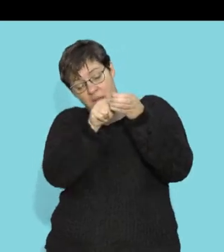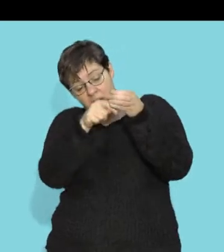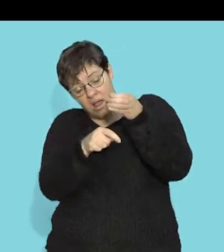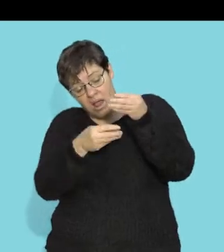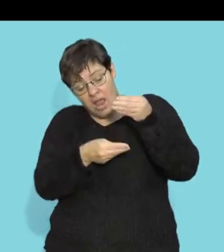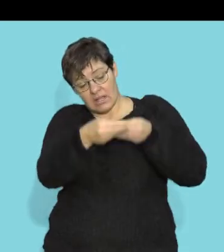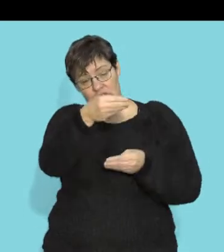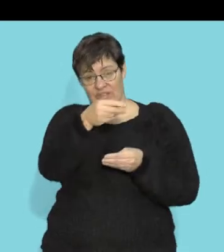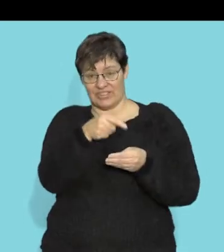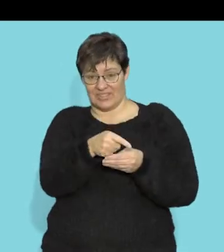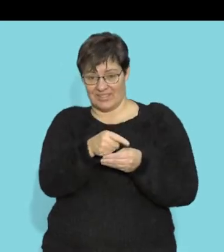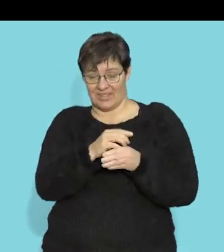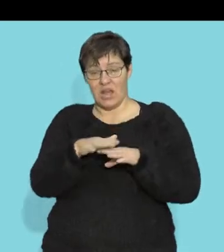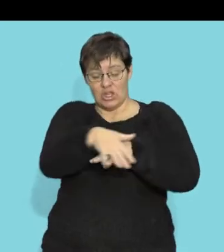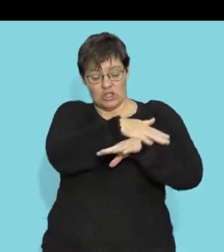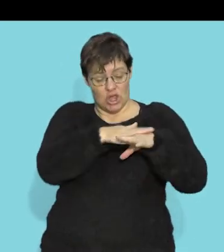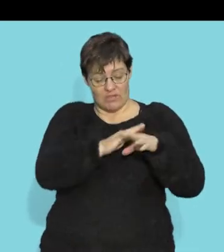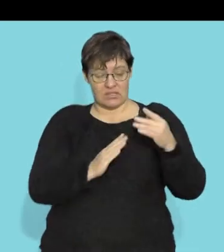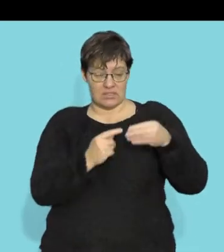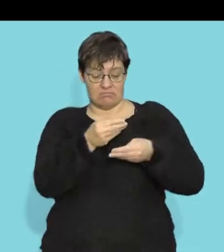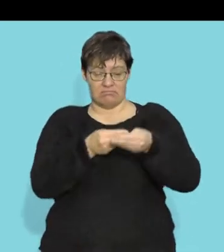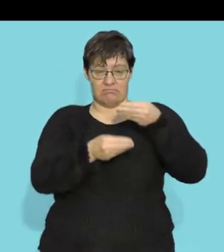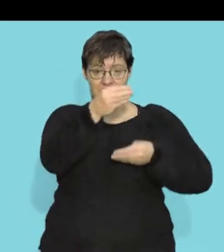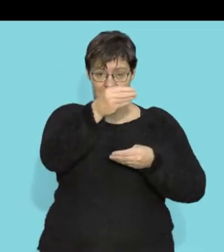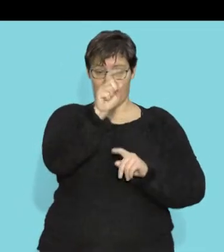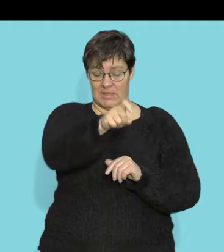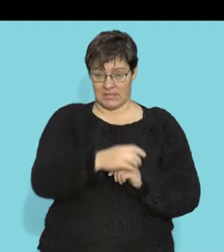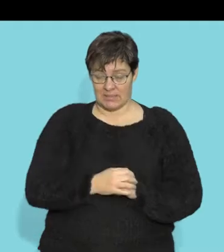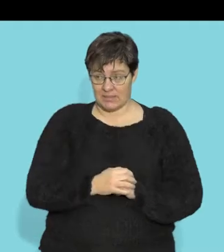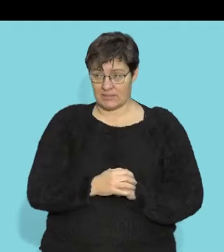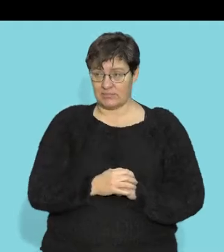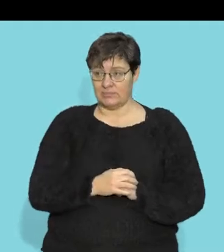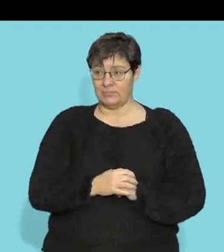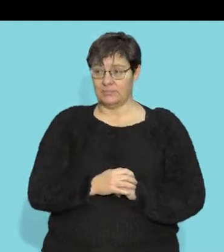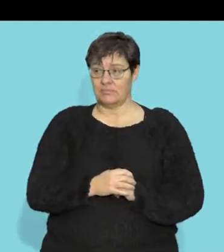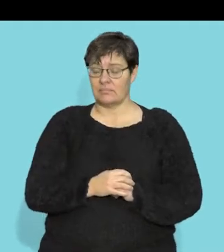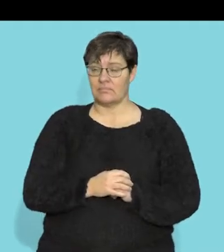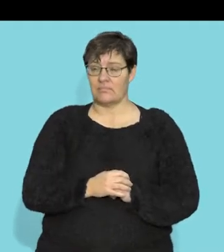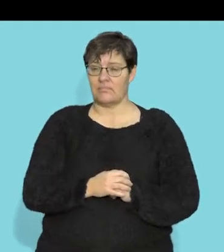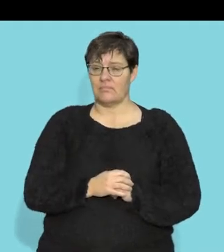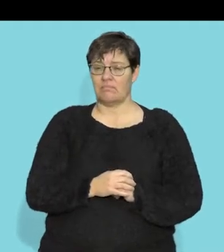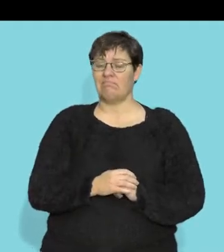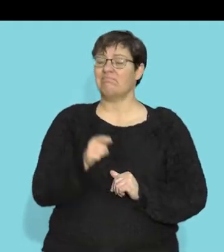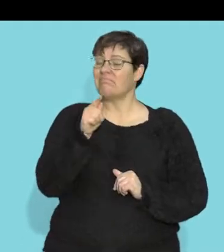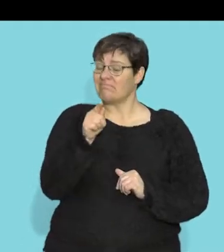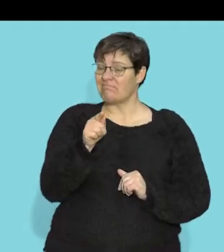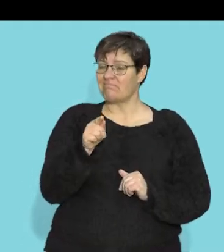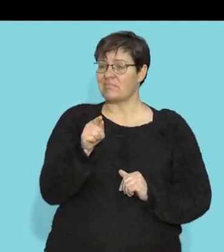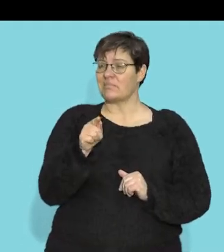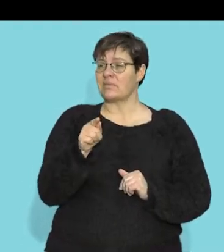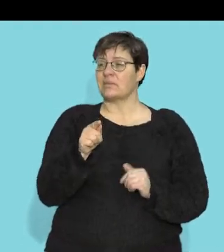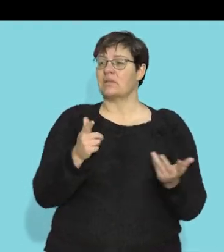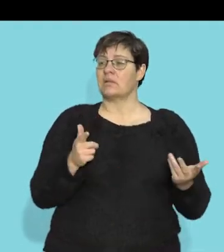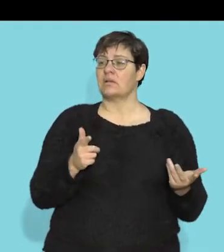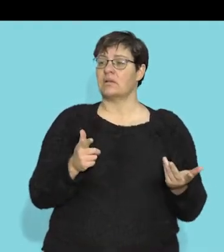a surface. Right, so when we have gaseous exchange, that the gases, there must actually